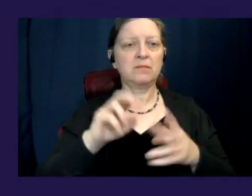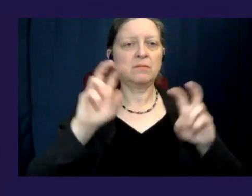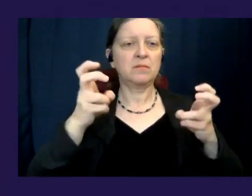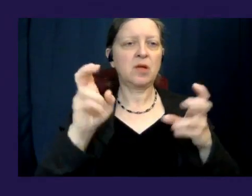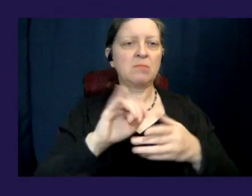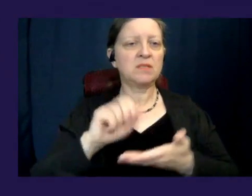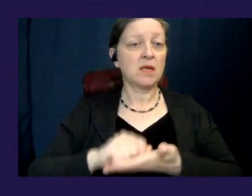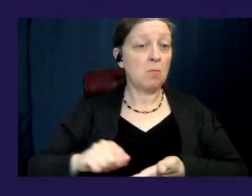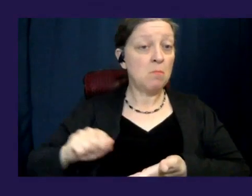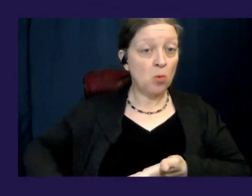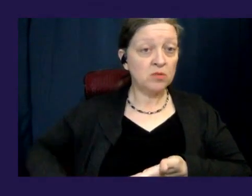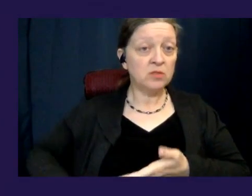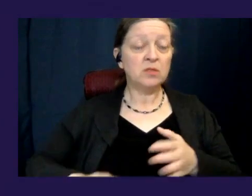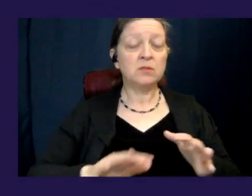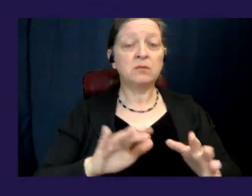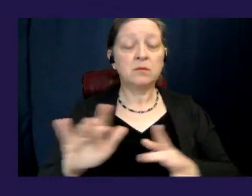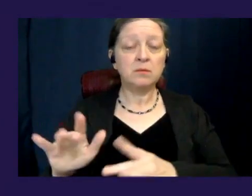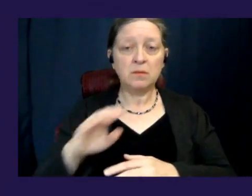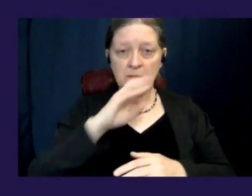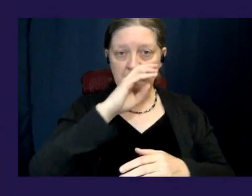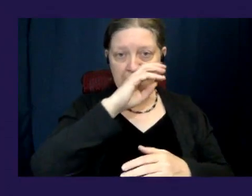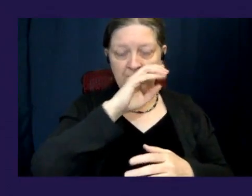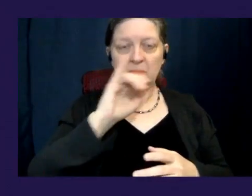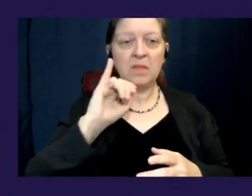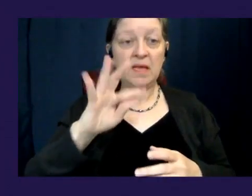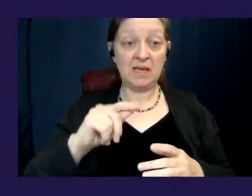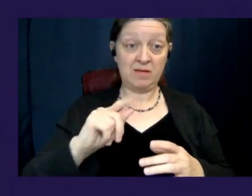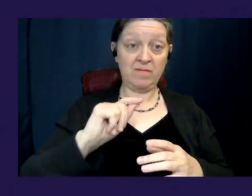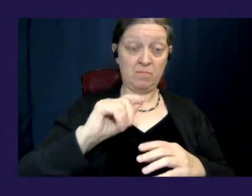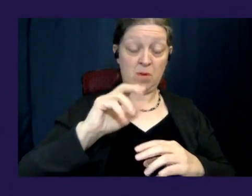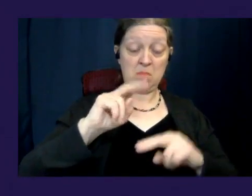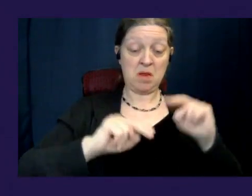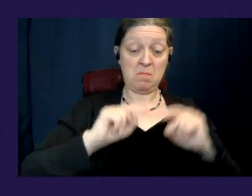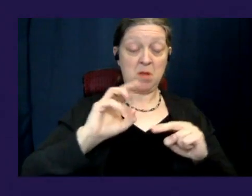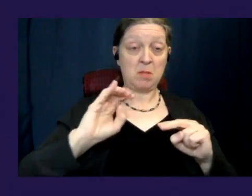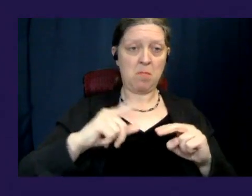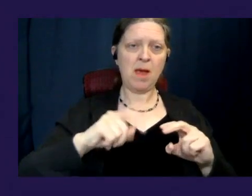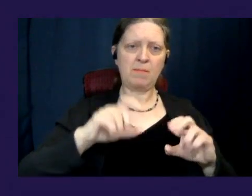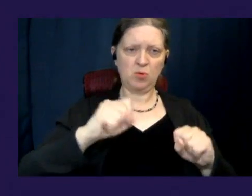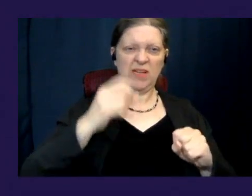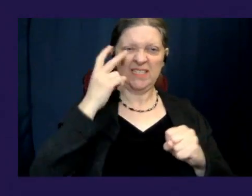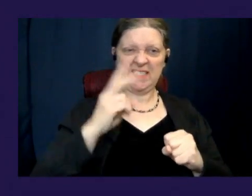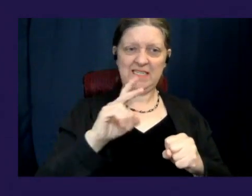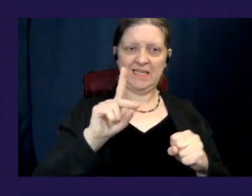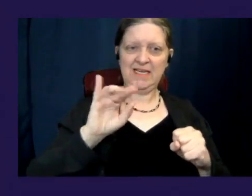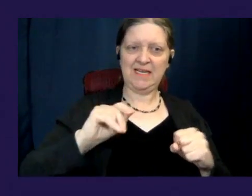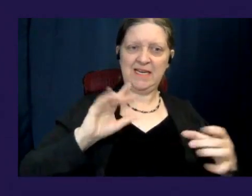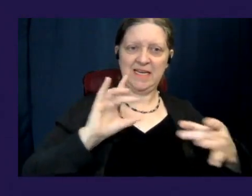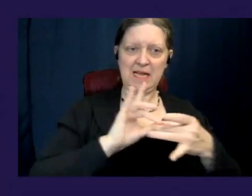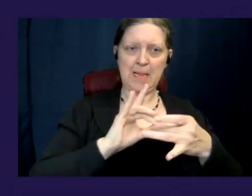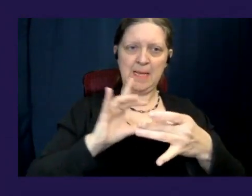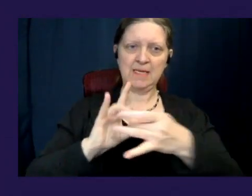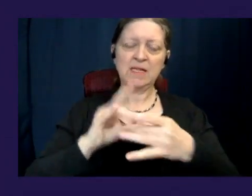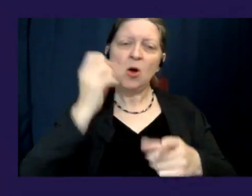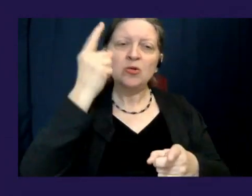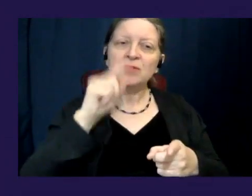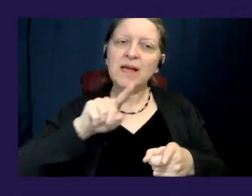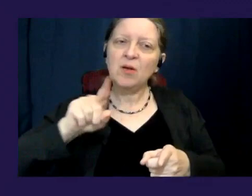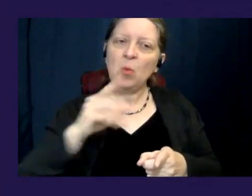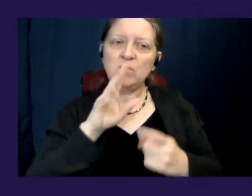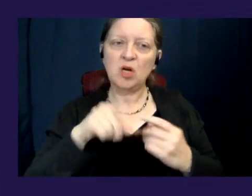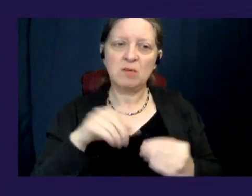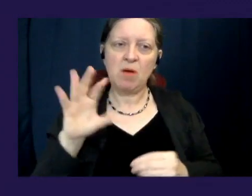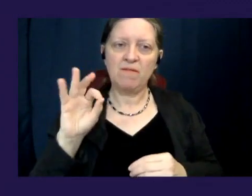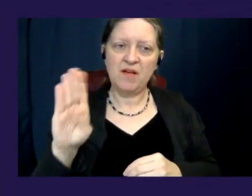so yes, there are, and it's by mapping it out you can see those key things. And I should say that we are only talking about Facebook there because that was the majority